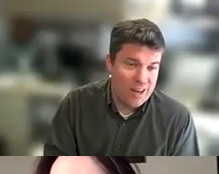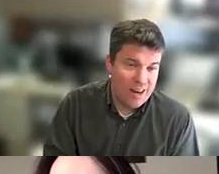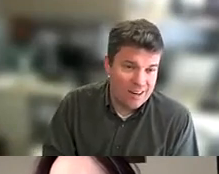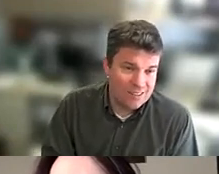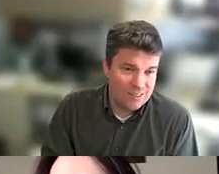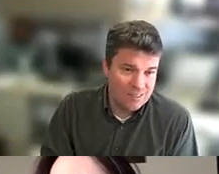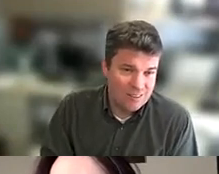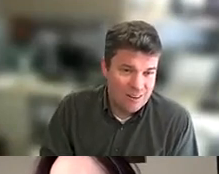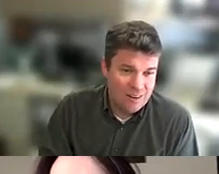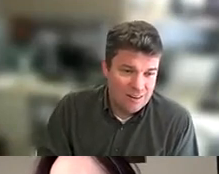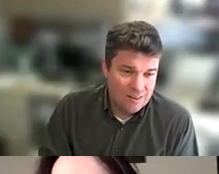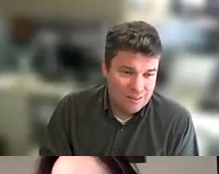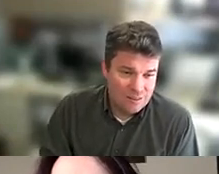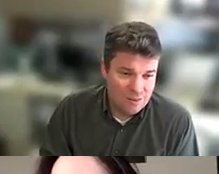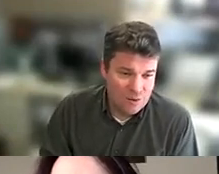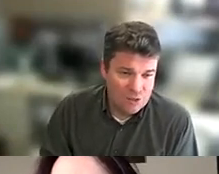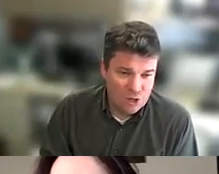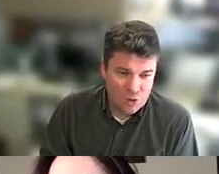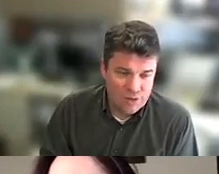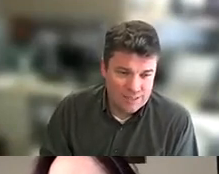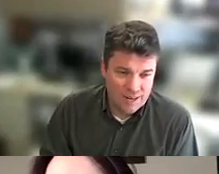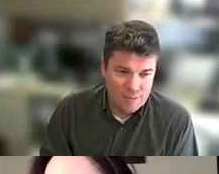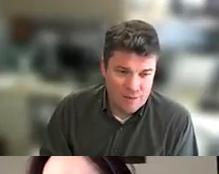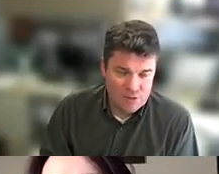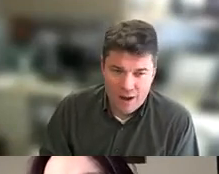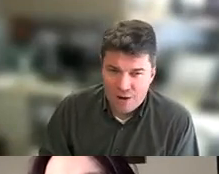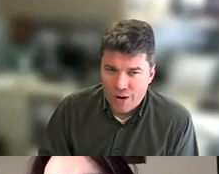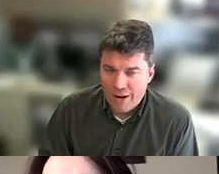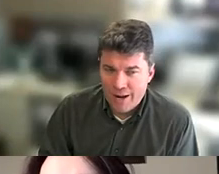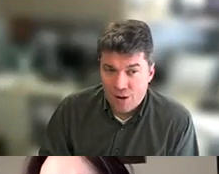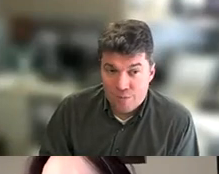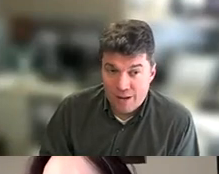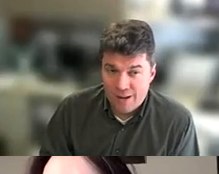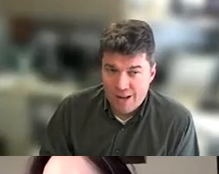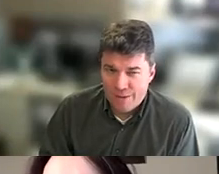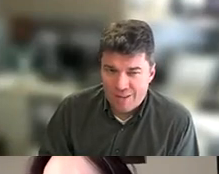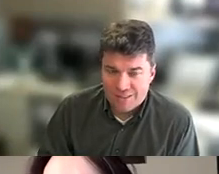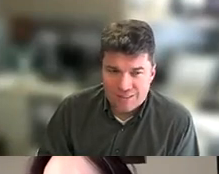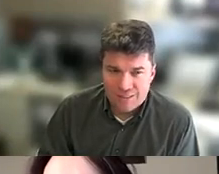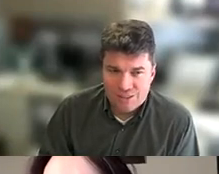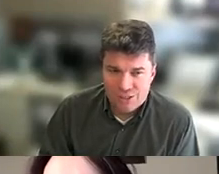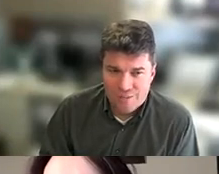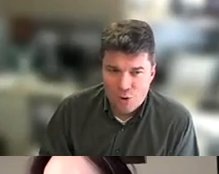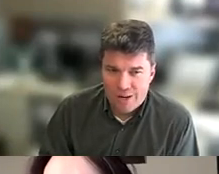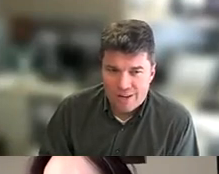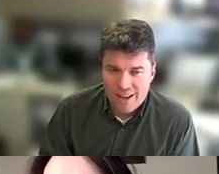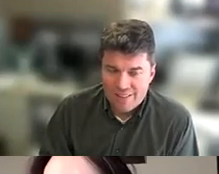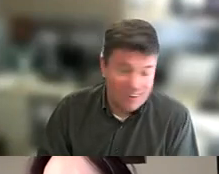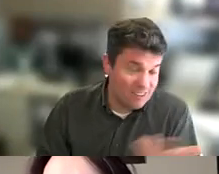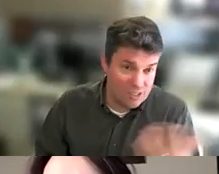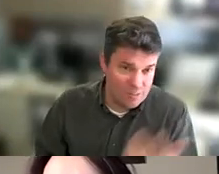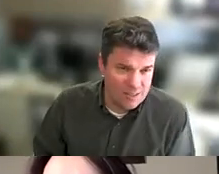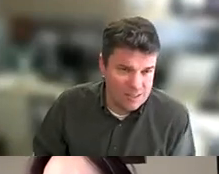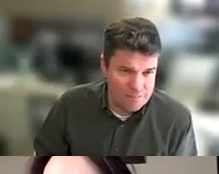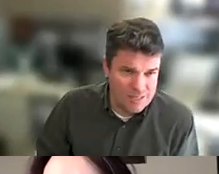foundation of understanding. So those are the two things that come off to my head right now, but I'd happy to check more into